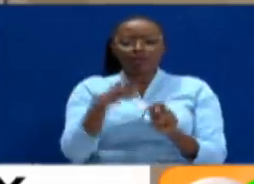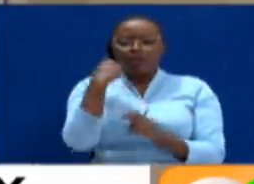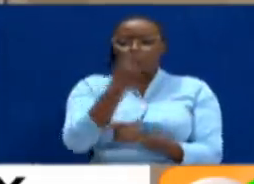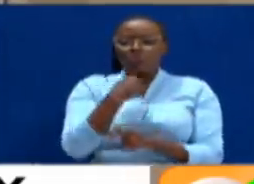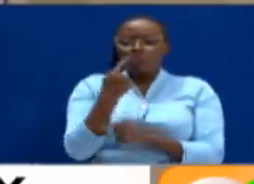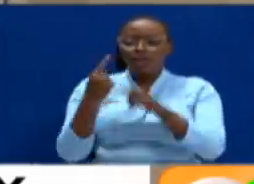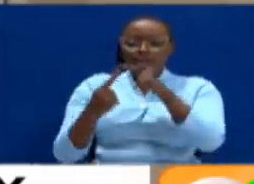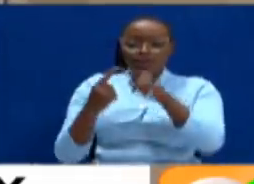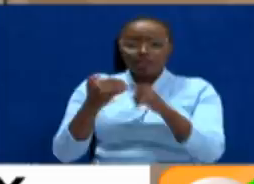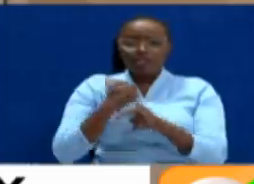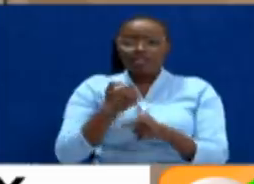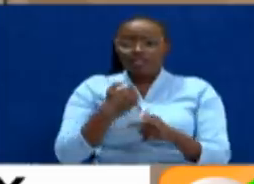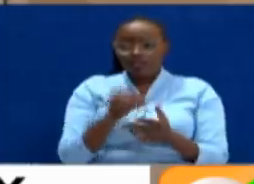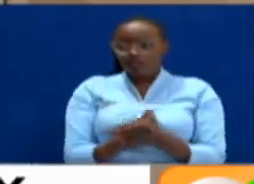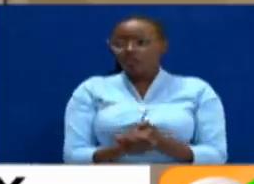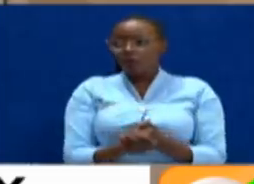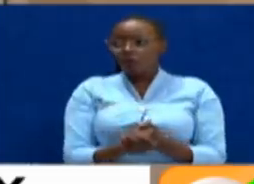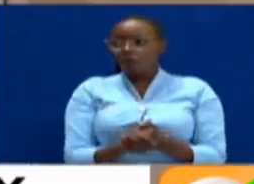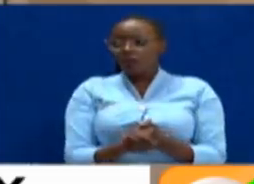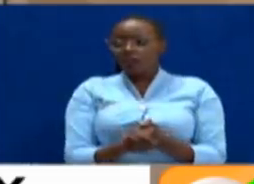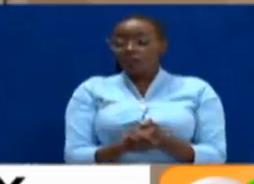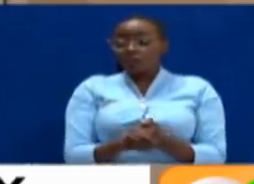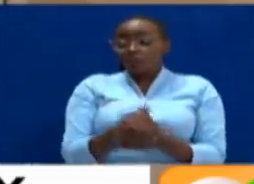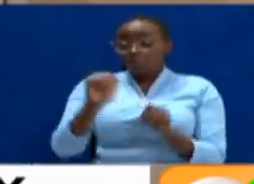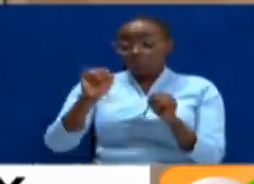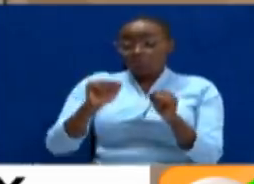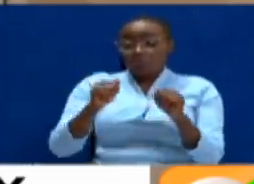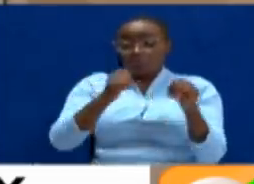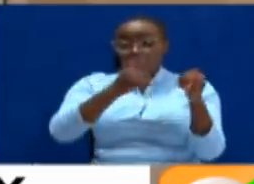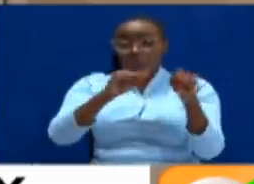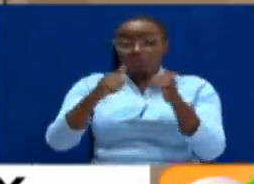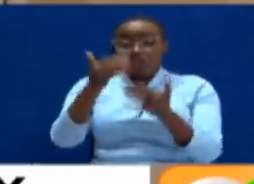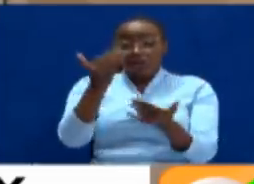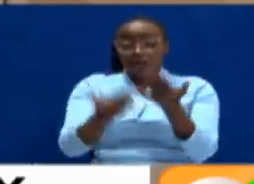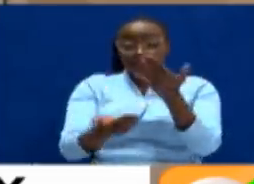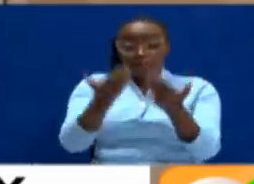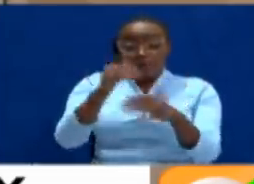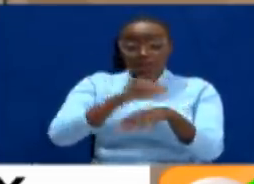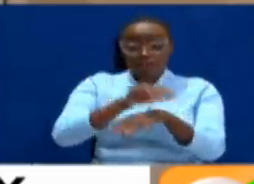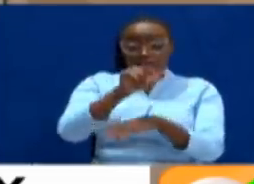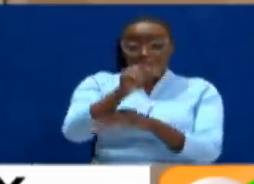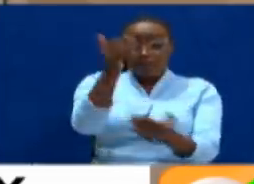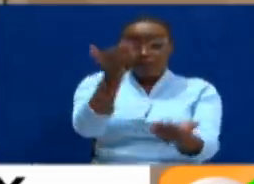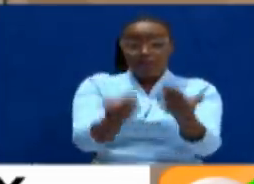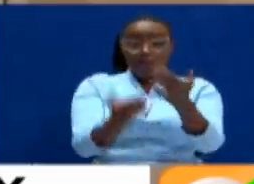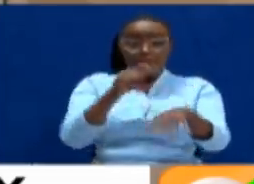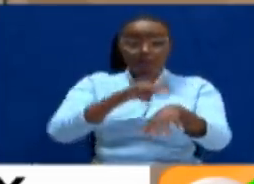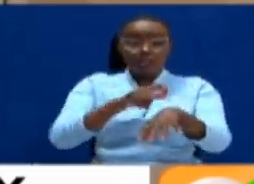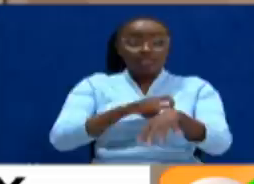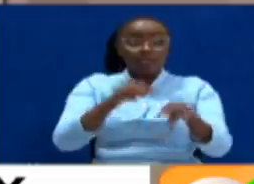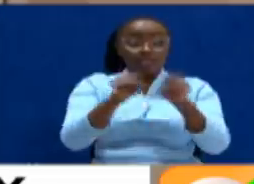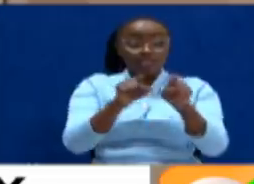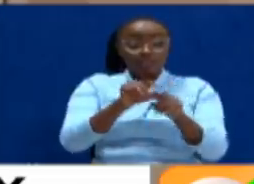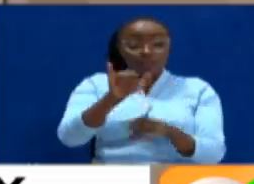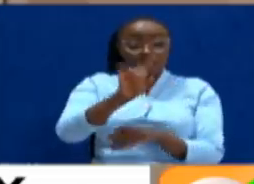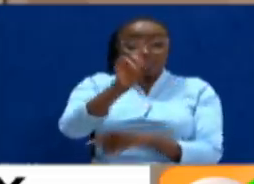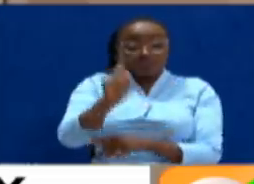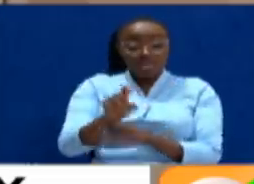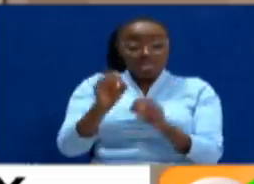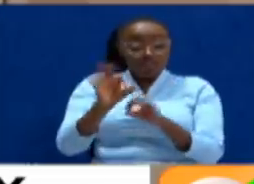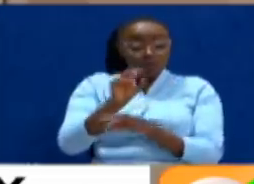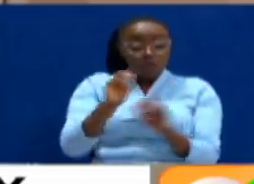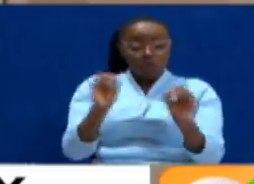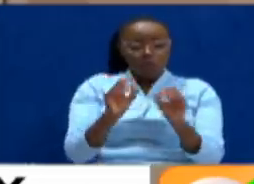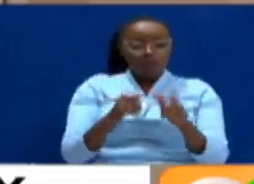more experienced. Could they be trying to sort of get onto that? Might this be a moment like that? If not, why?